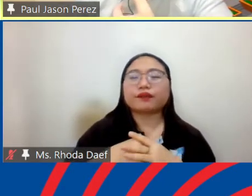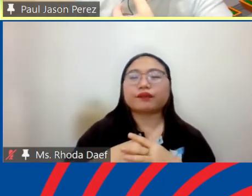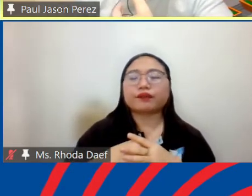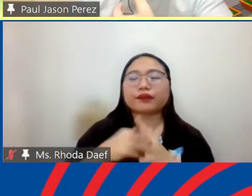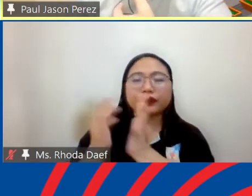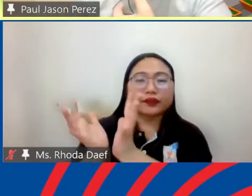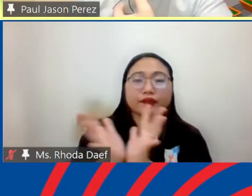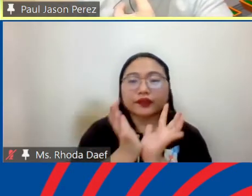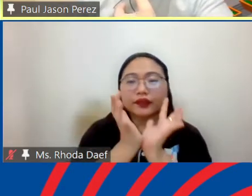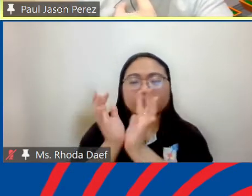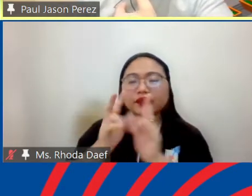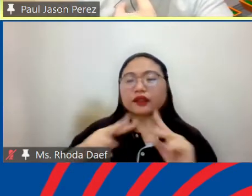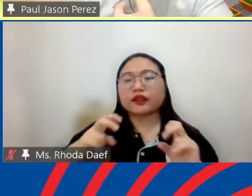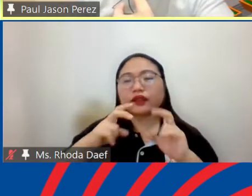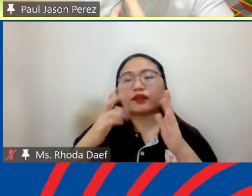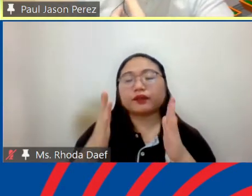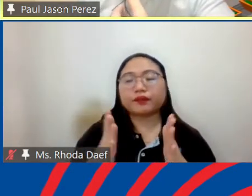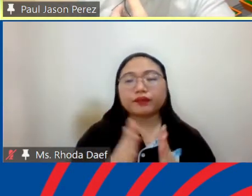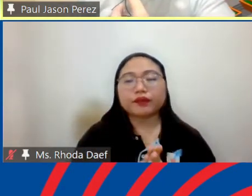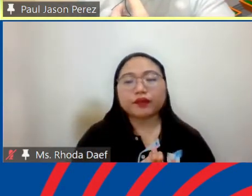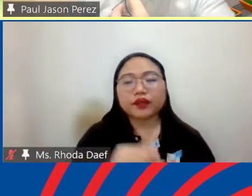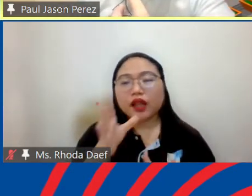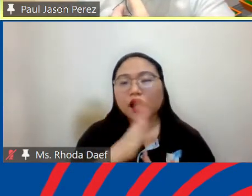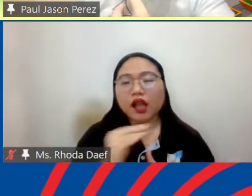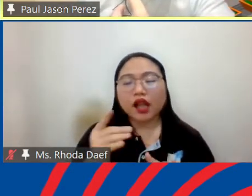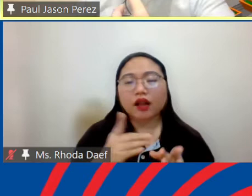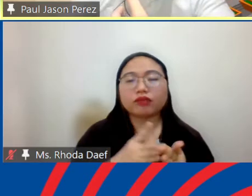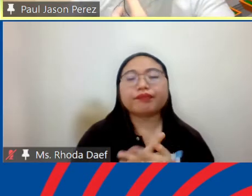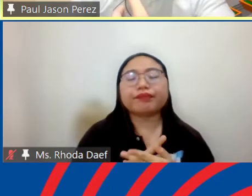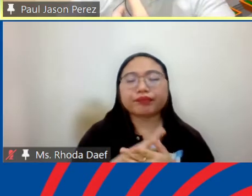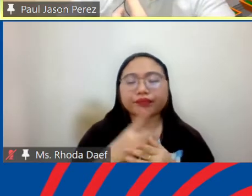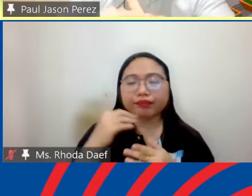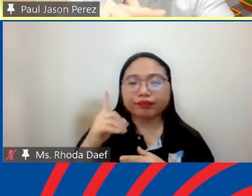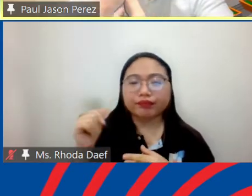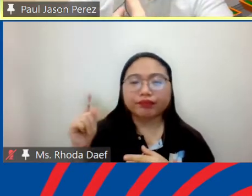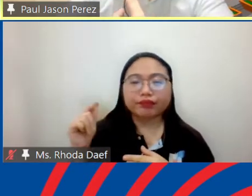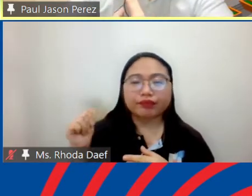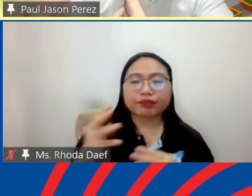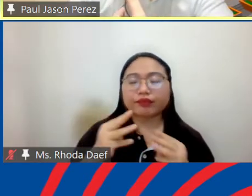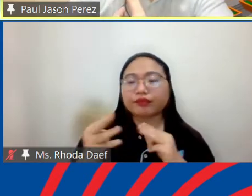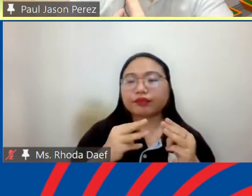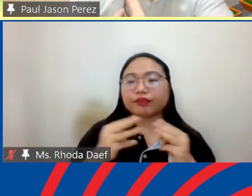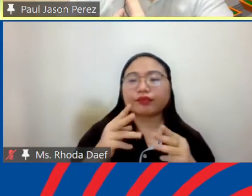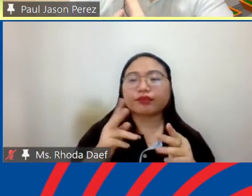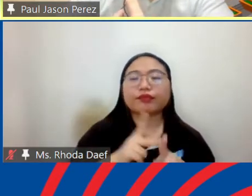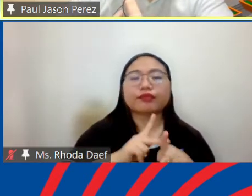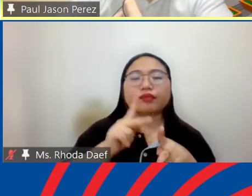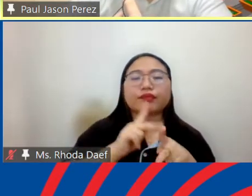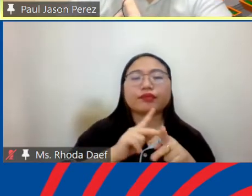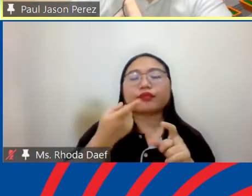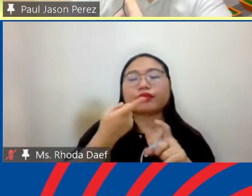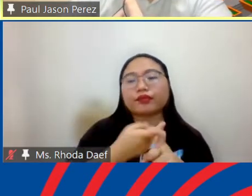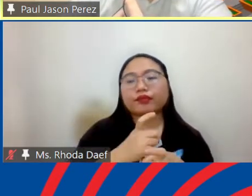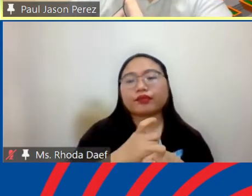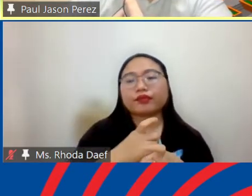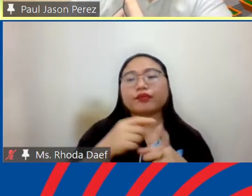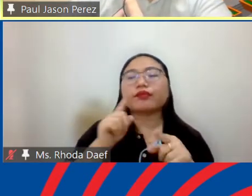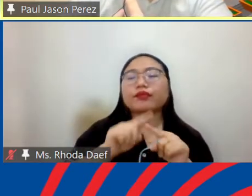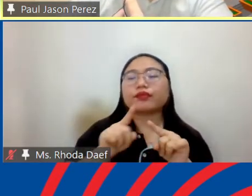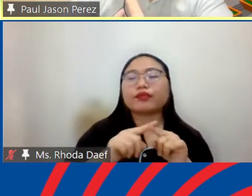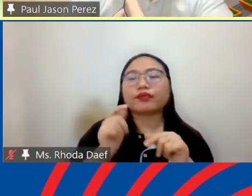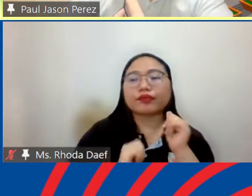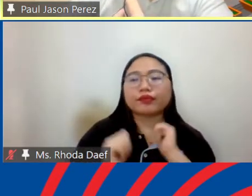of researchers and data management professionals from these different activities.